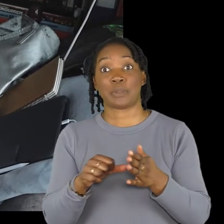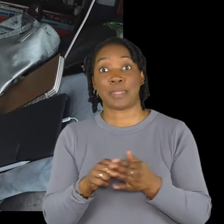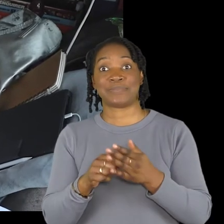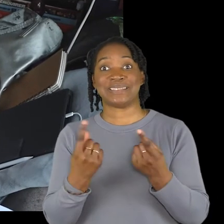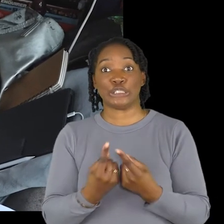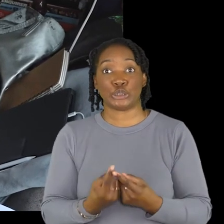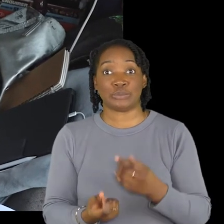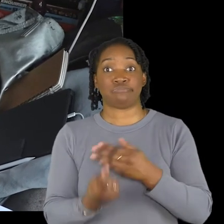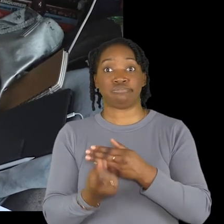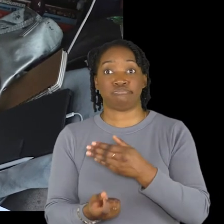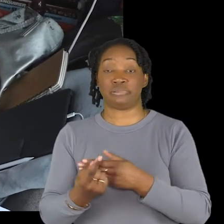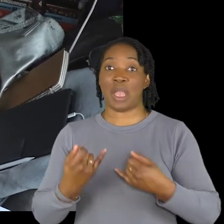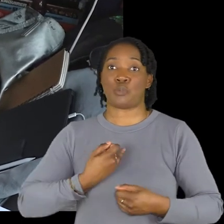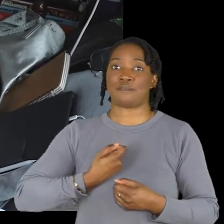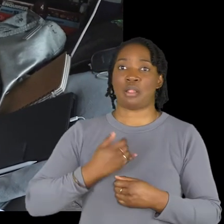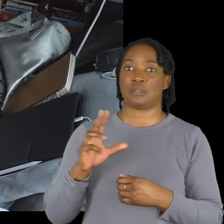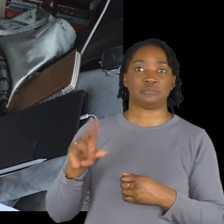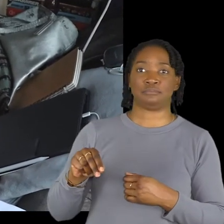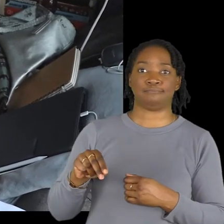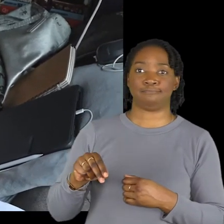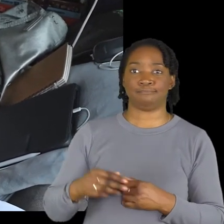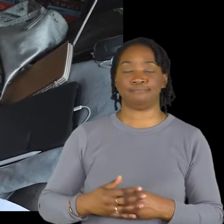issues, not of our making.